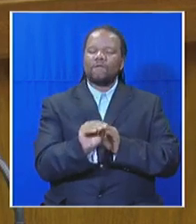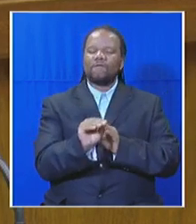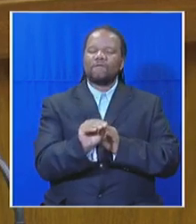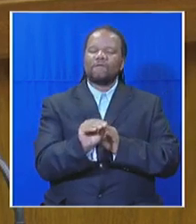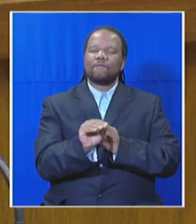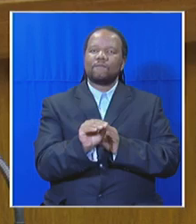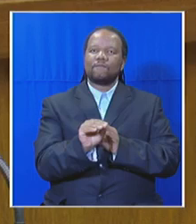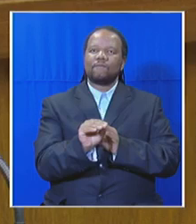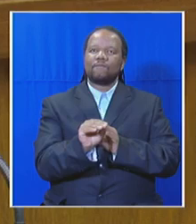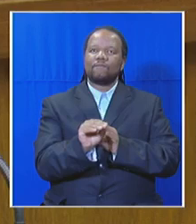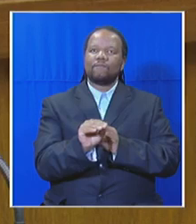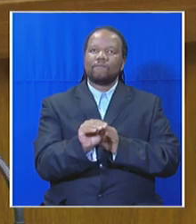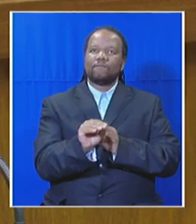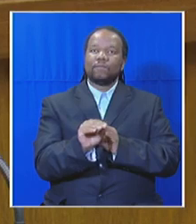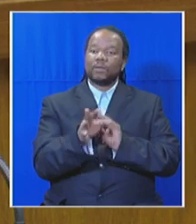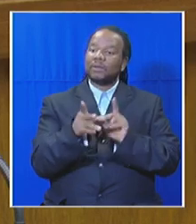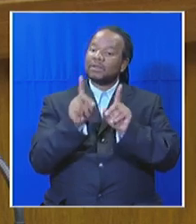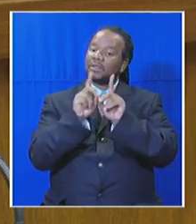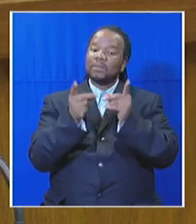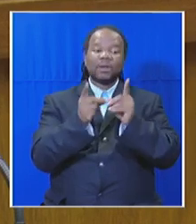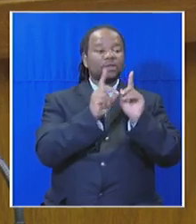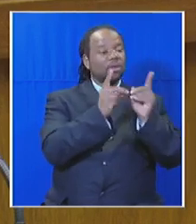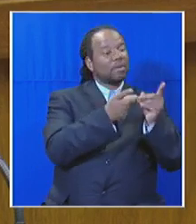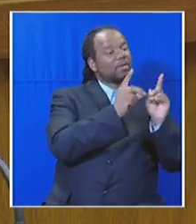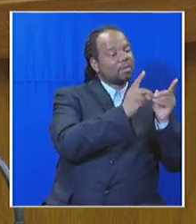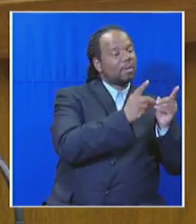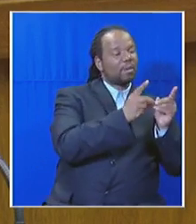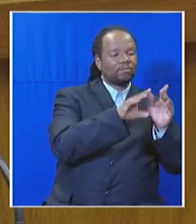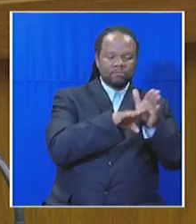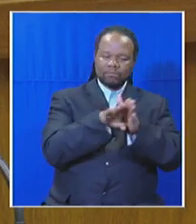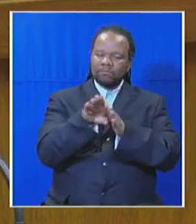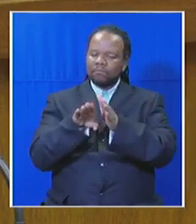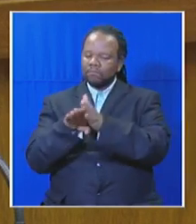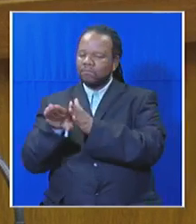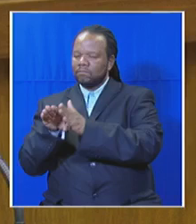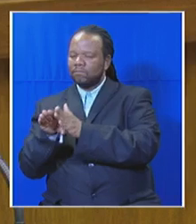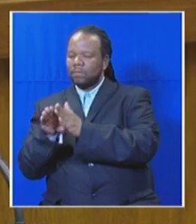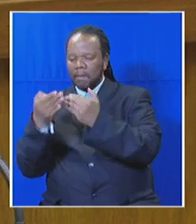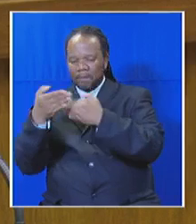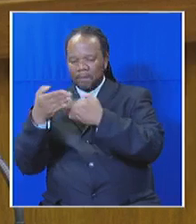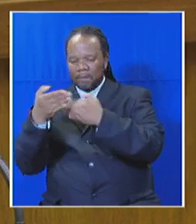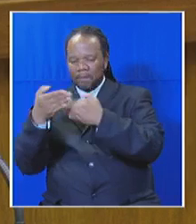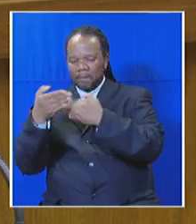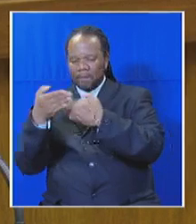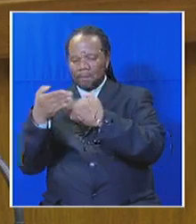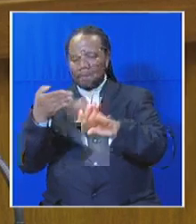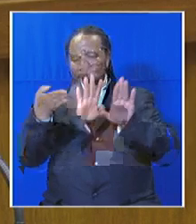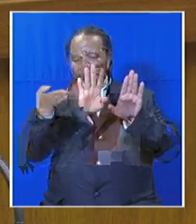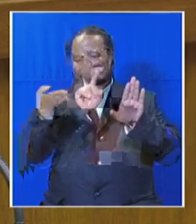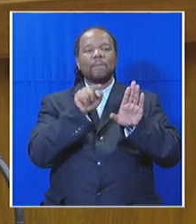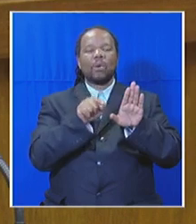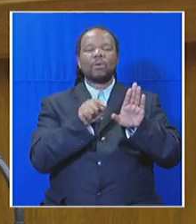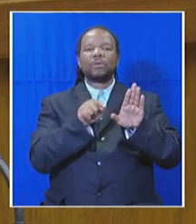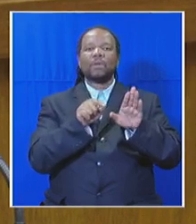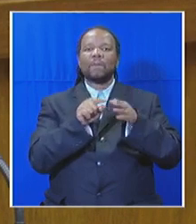the different departments on the 9-point plan. They unveiled in